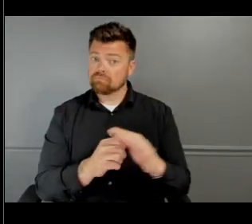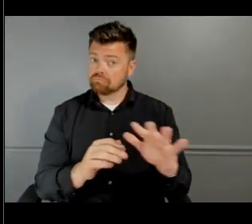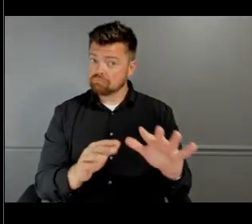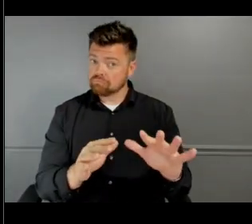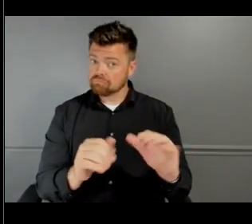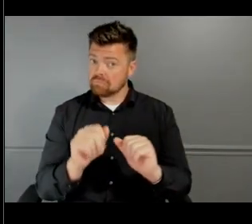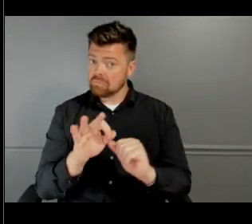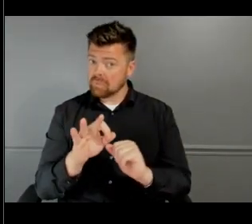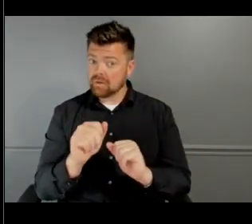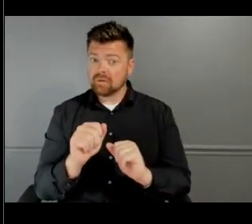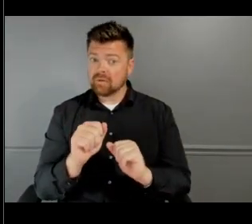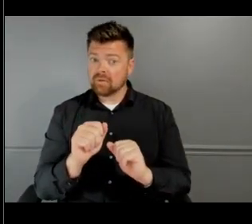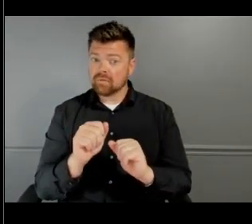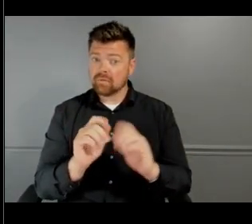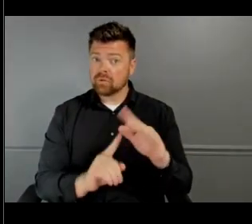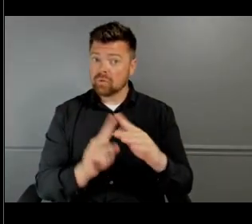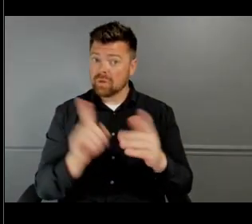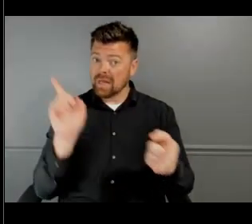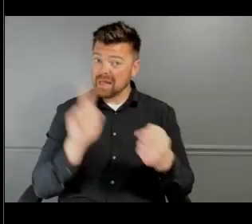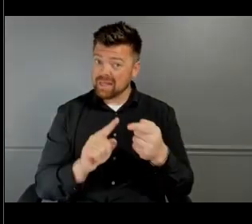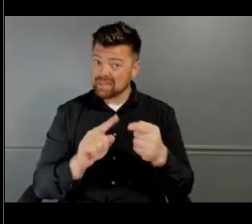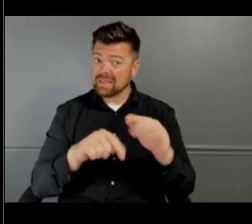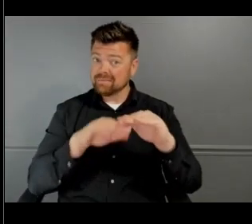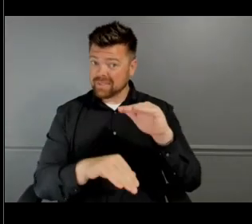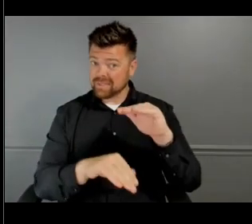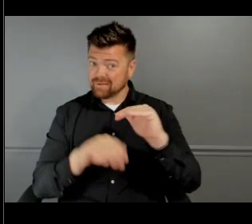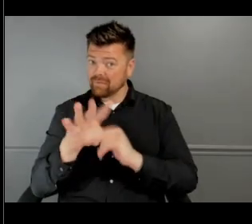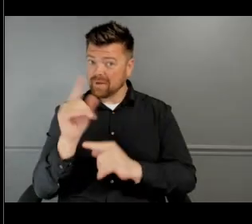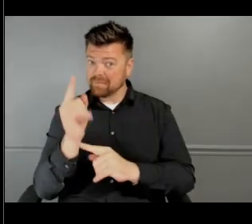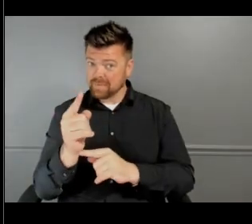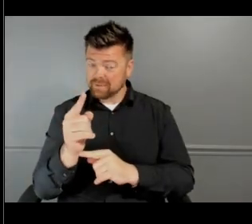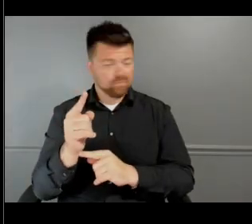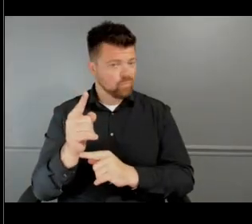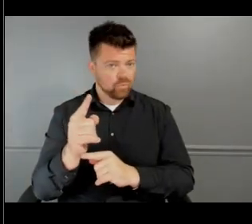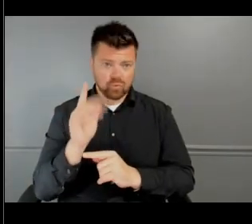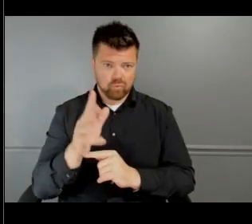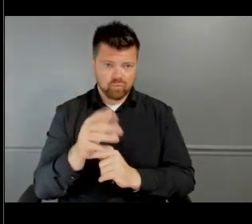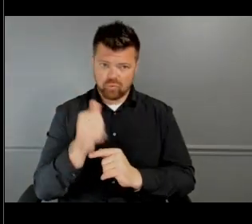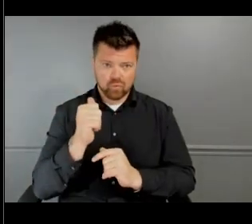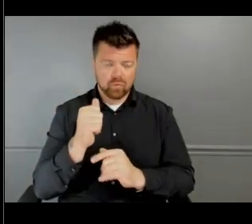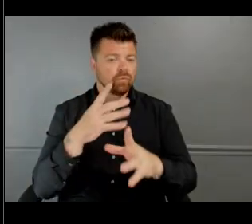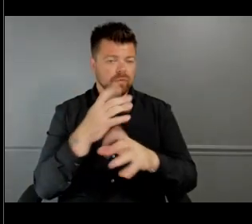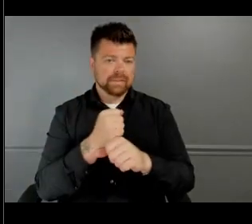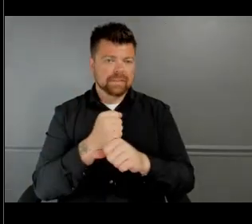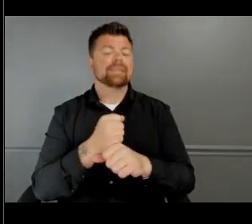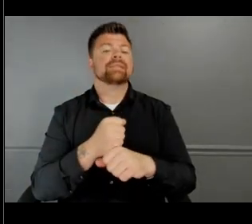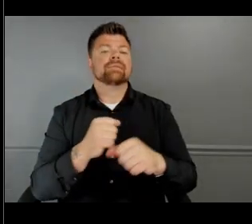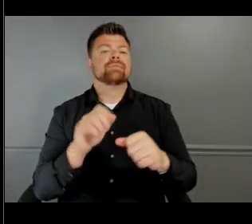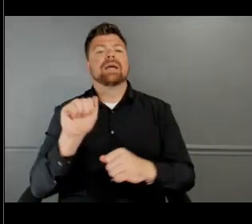If you attended for less than 45 minutes, you will not receive an attendance certificate.